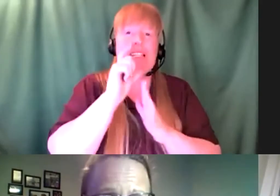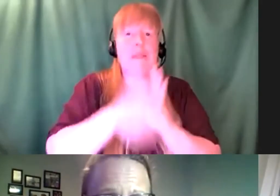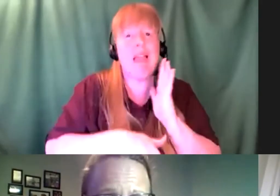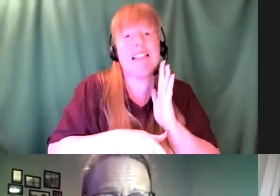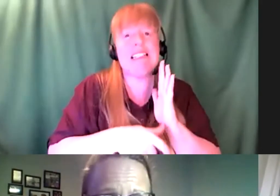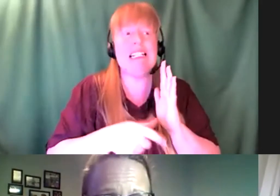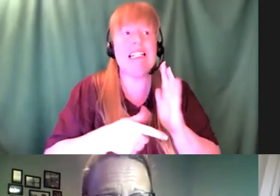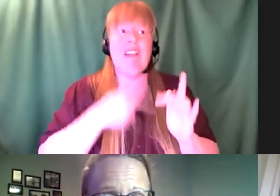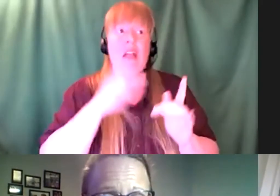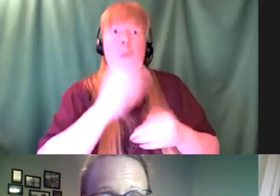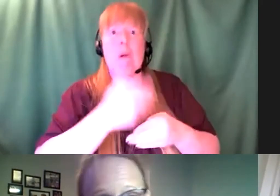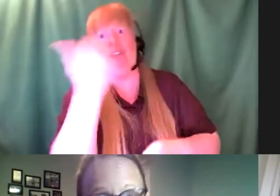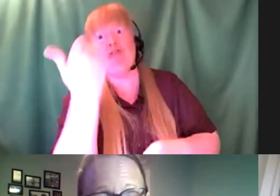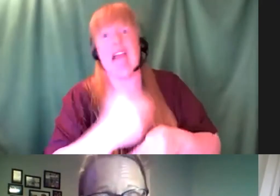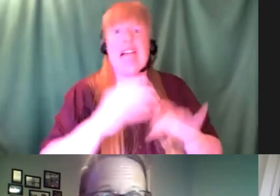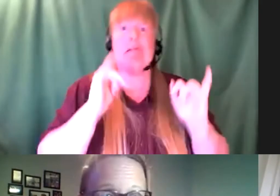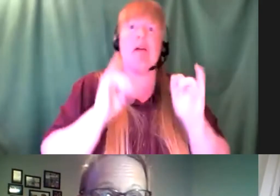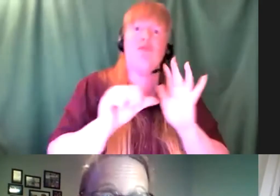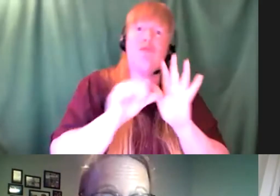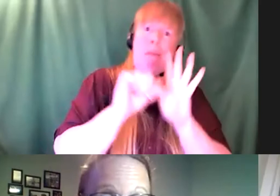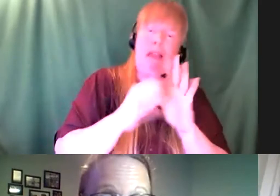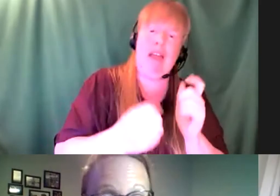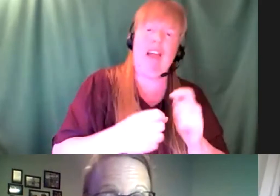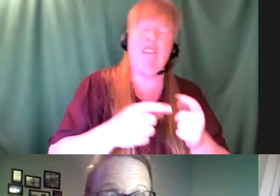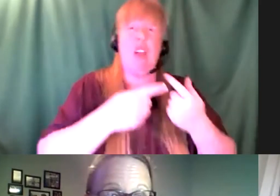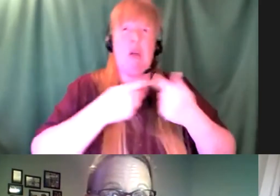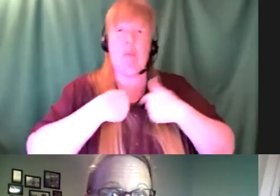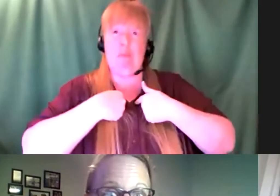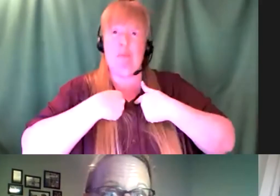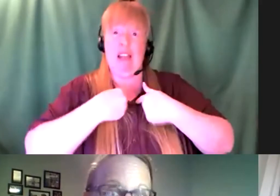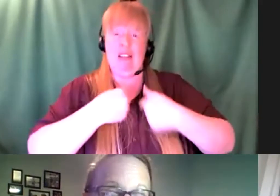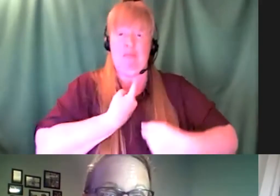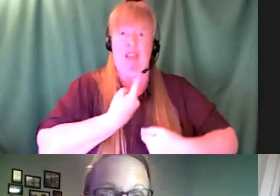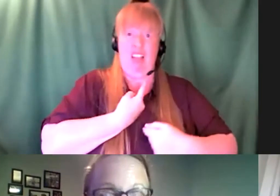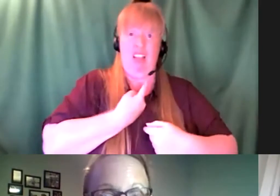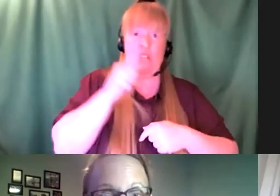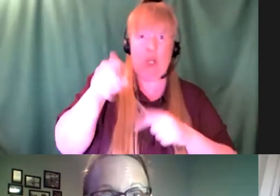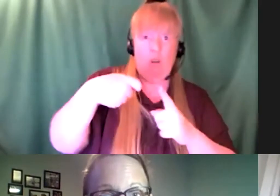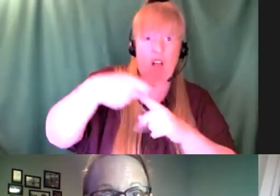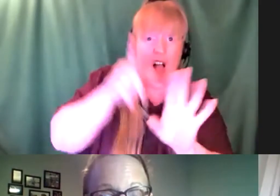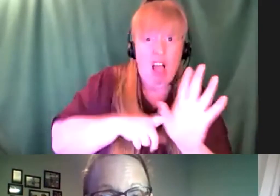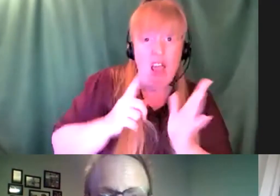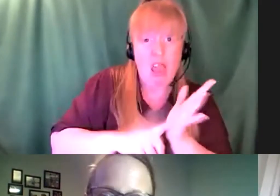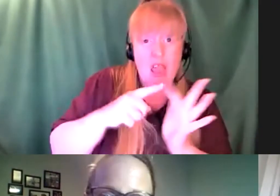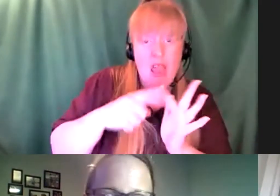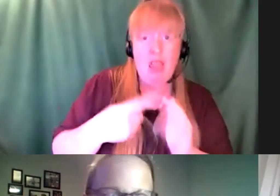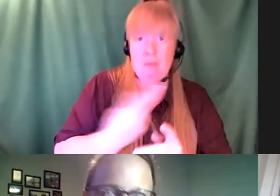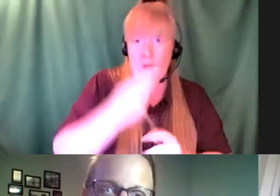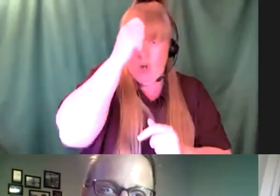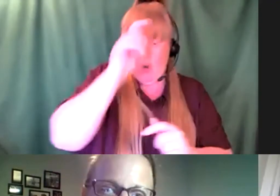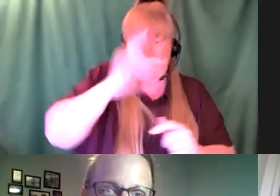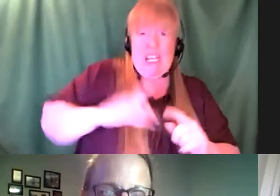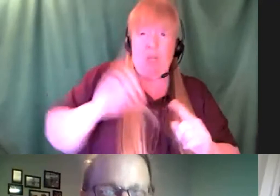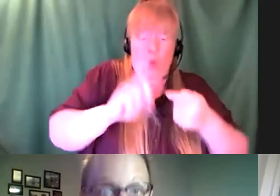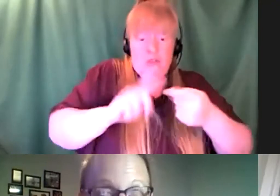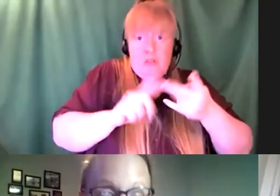answers, right? You know, me and you know what we need to be able to access something. So being brave and being